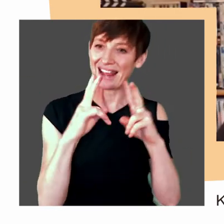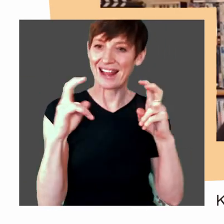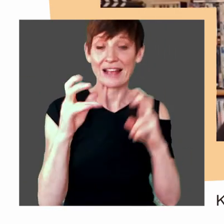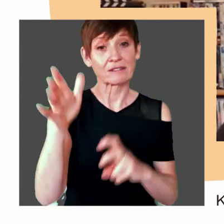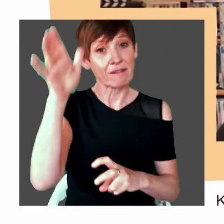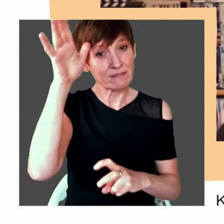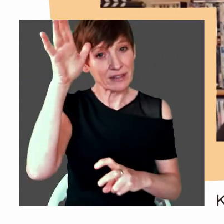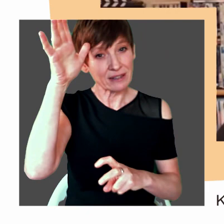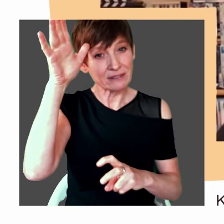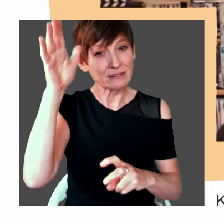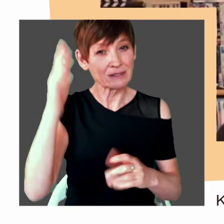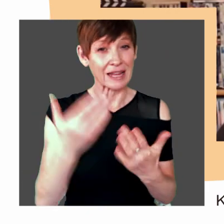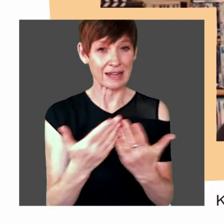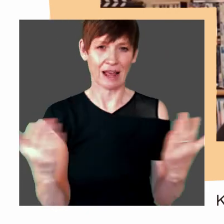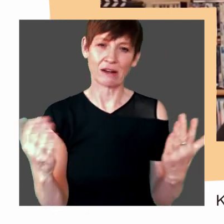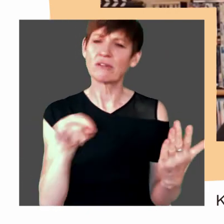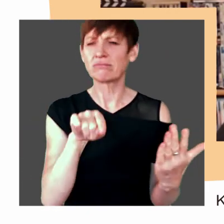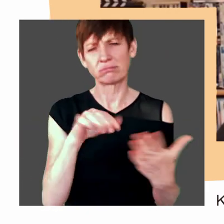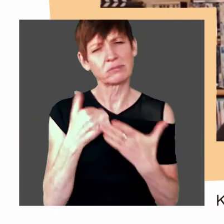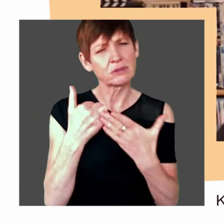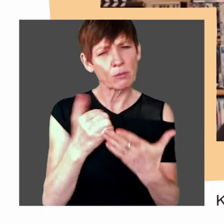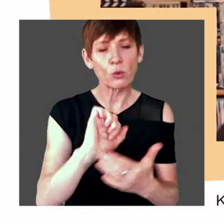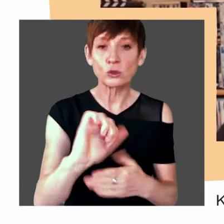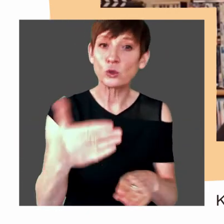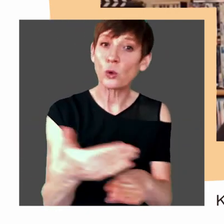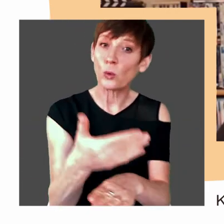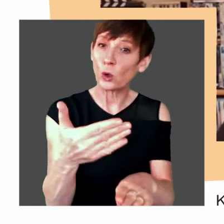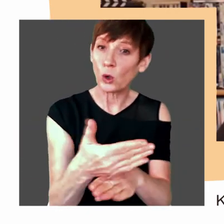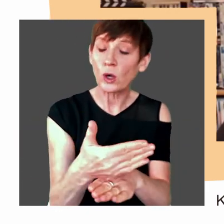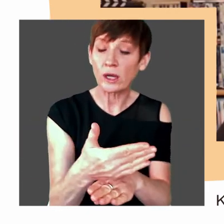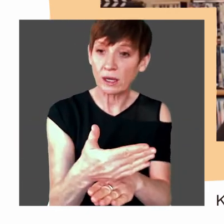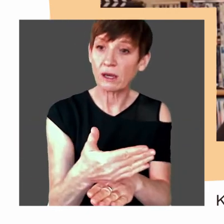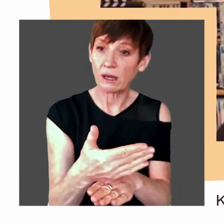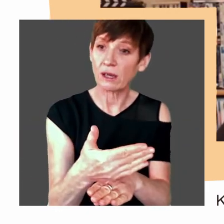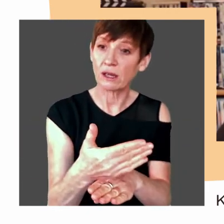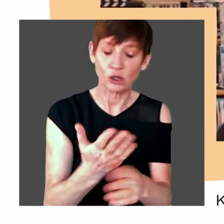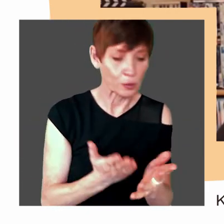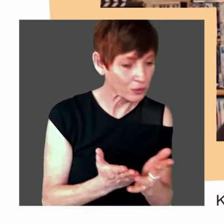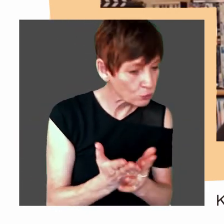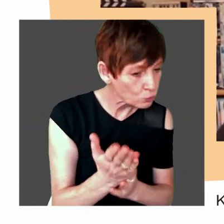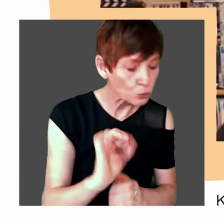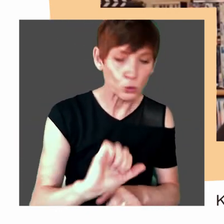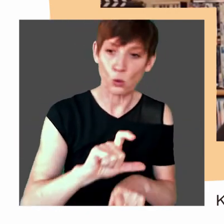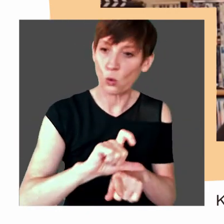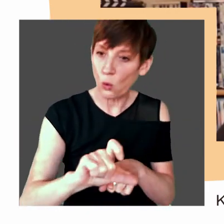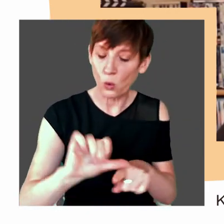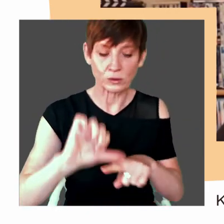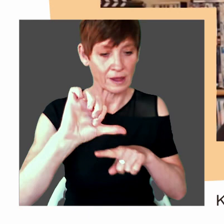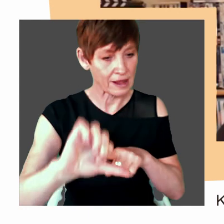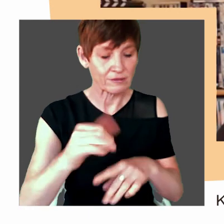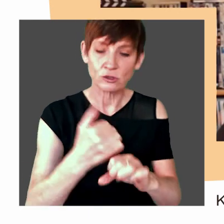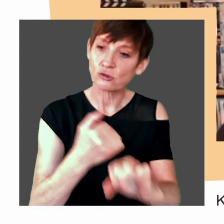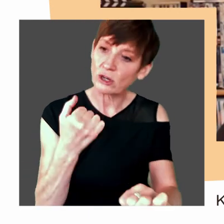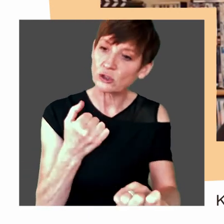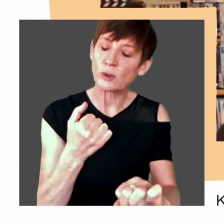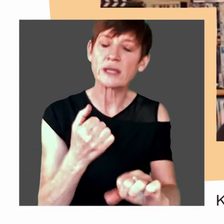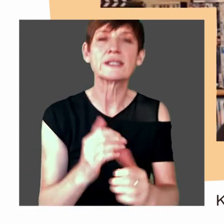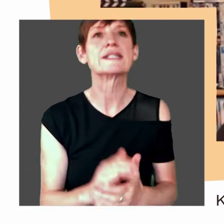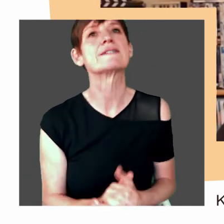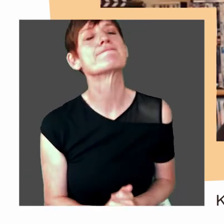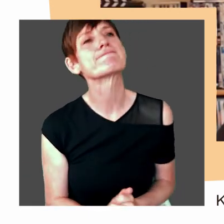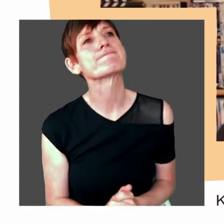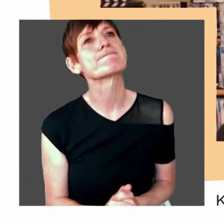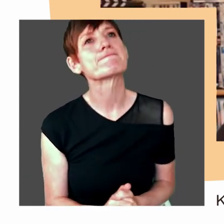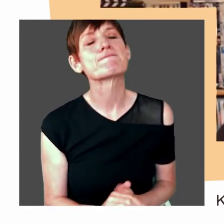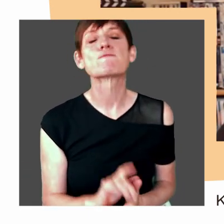brilliant institution, supported your work while you were studying and after you graduated. But